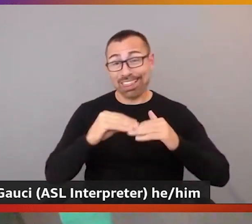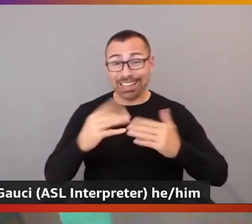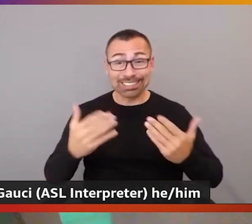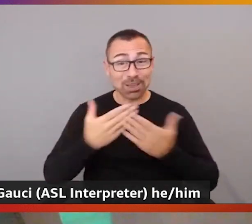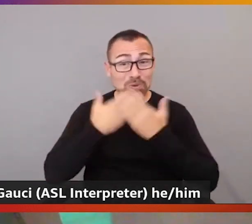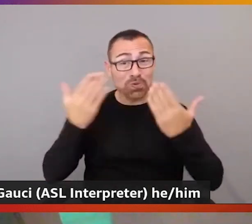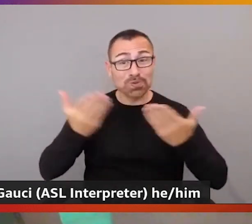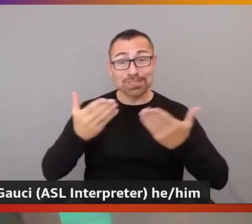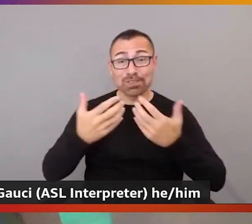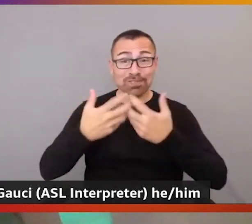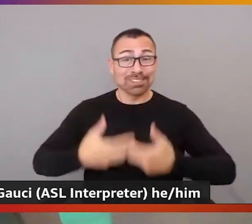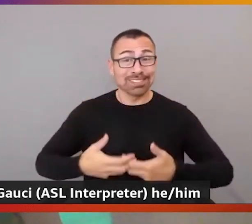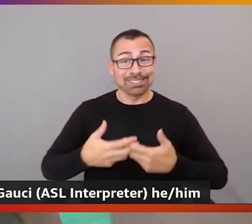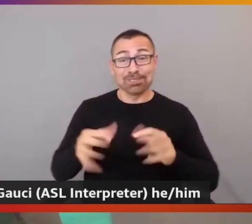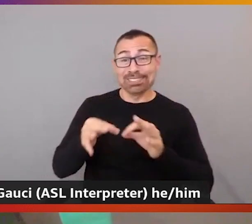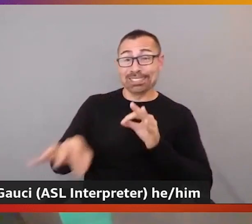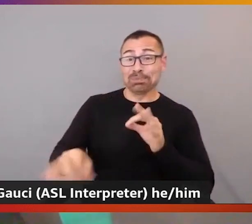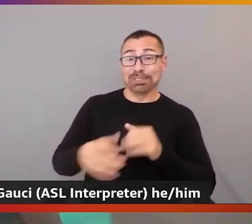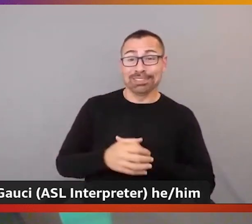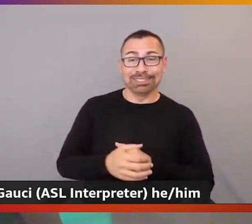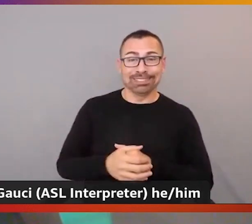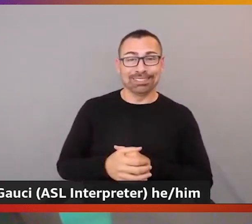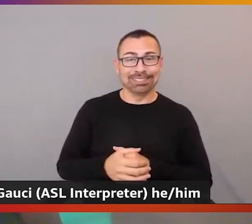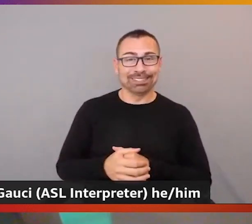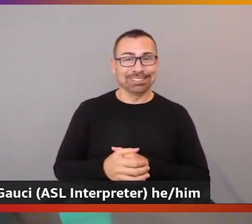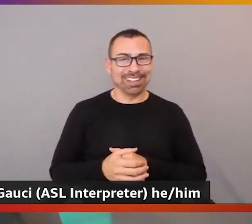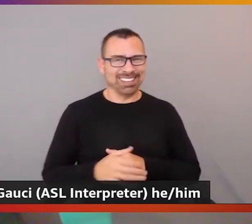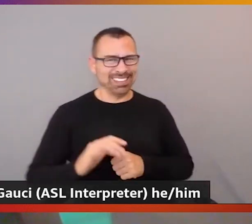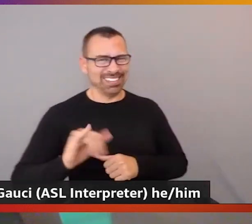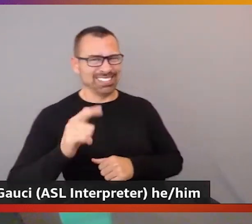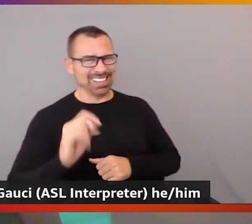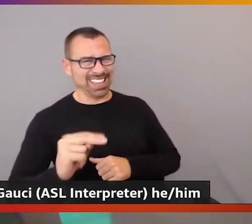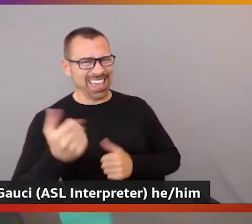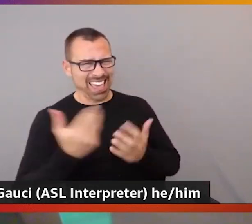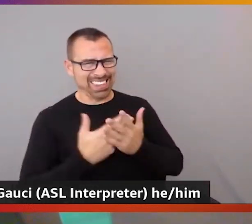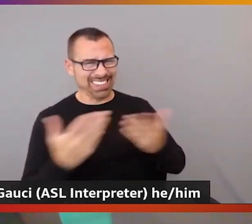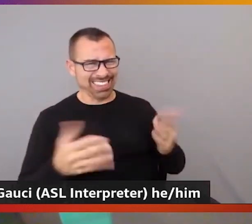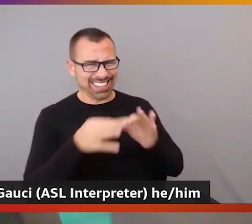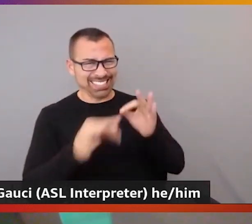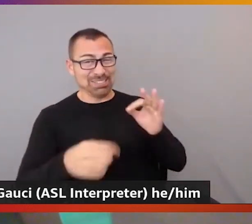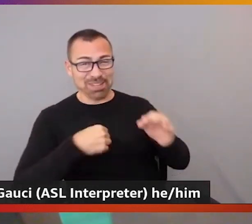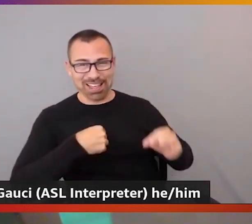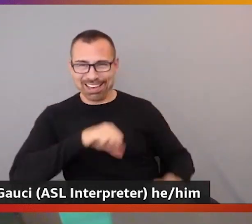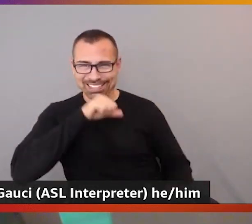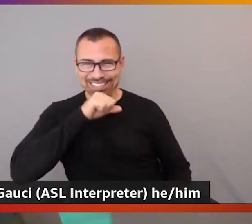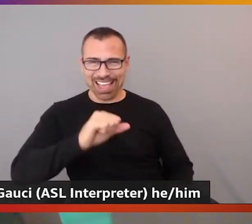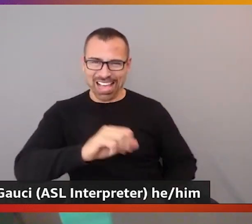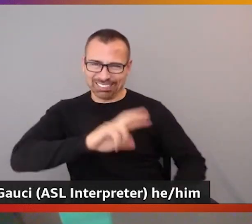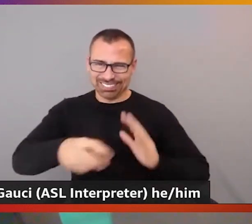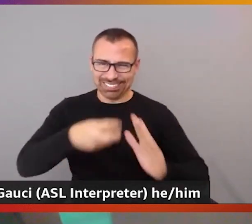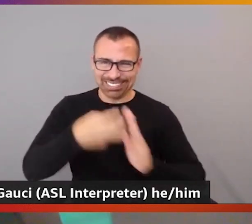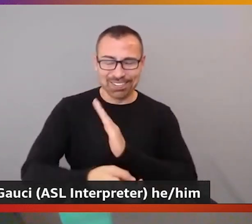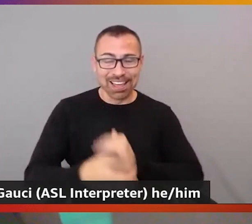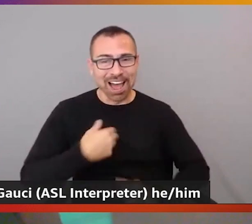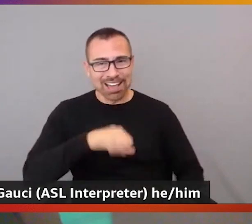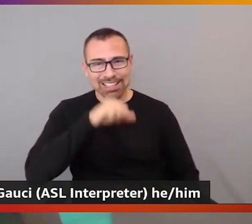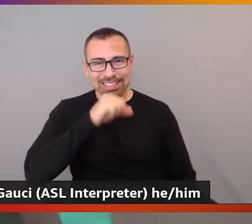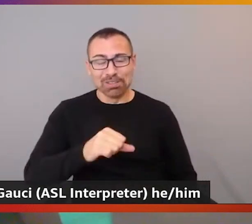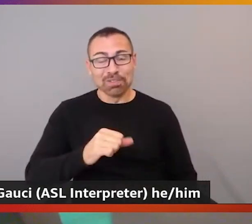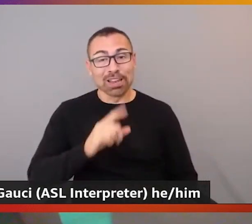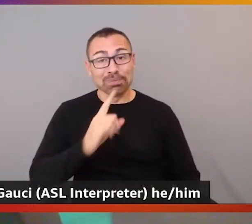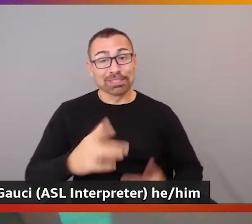simple. Anything that's super simple, I'm all in. So I love it. I'm really excited. I'm sure a lot of people definitely are wanting to